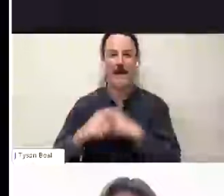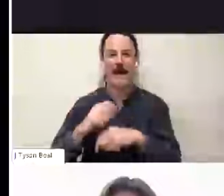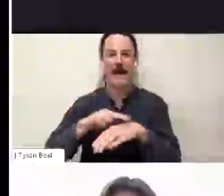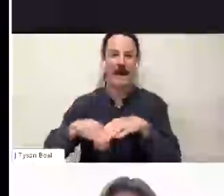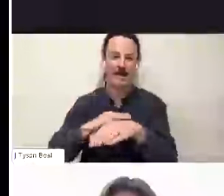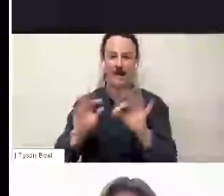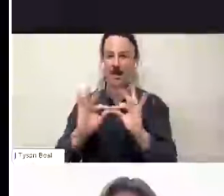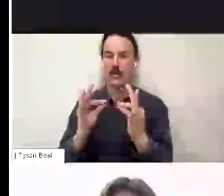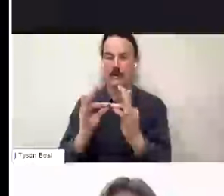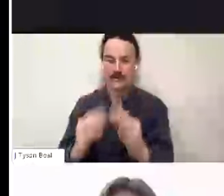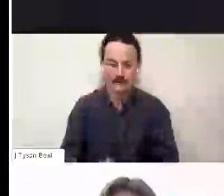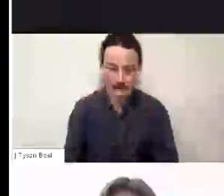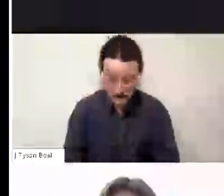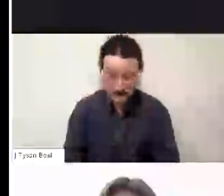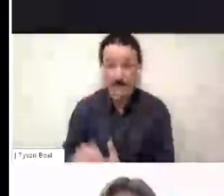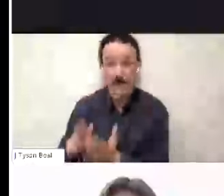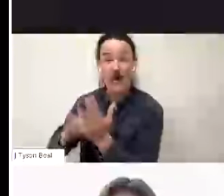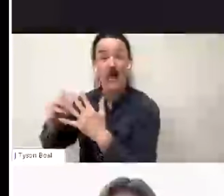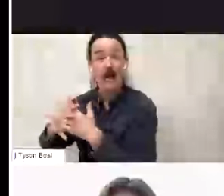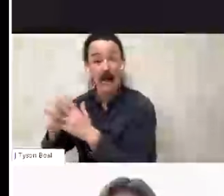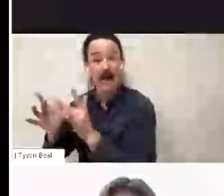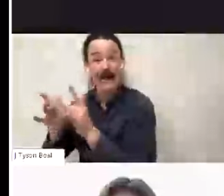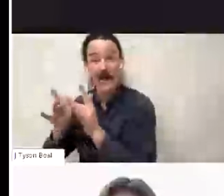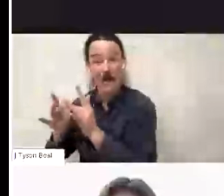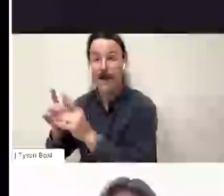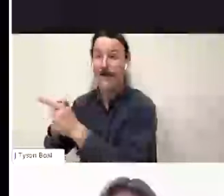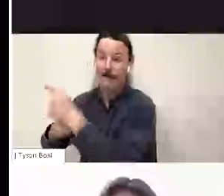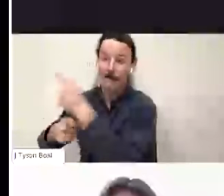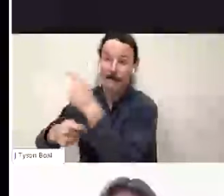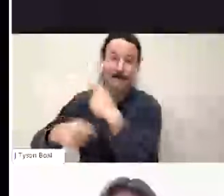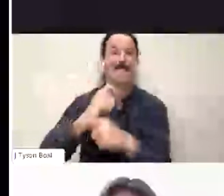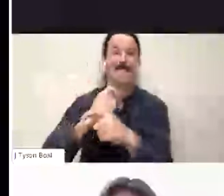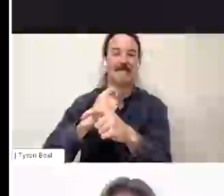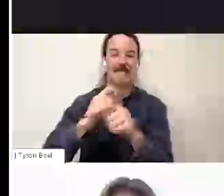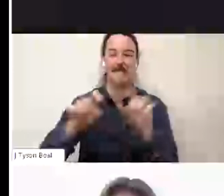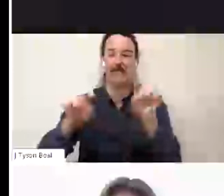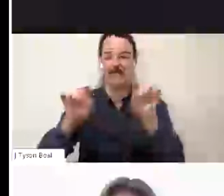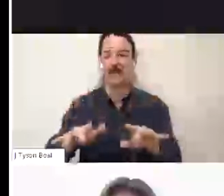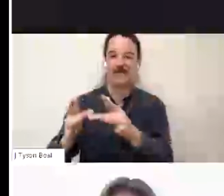network evolved into the First Peoples Disability Network Australia.